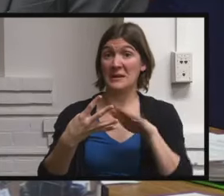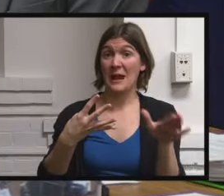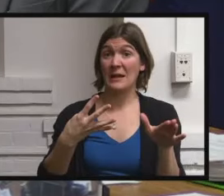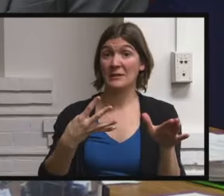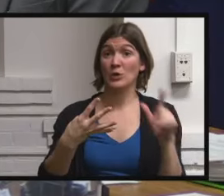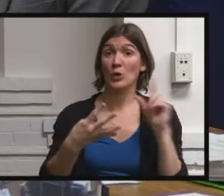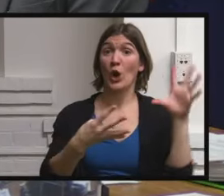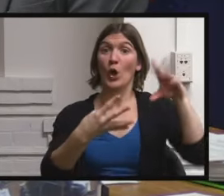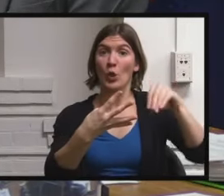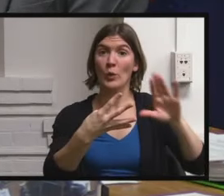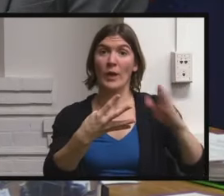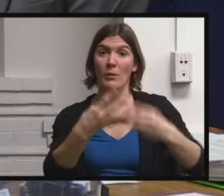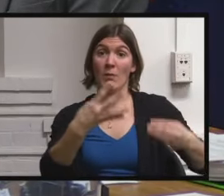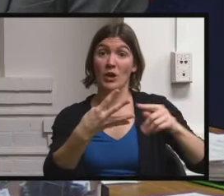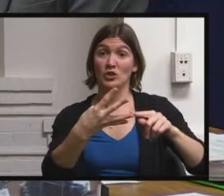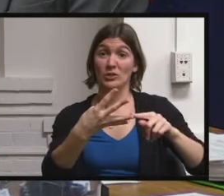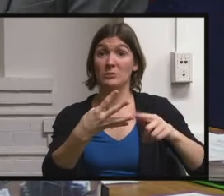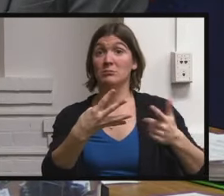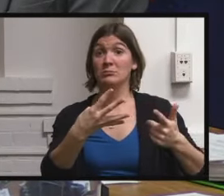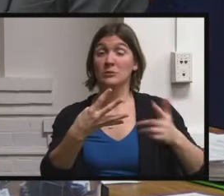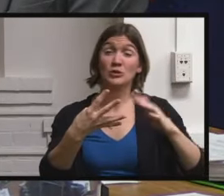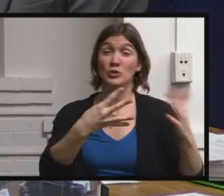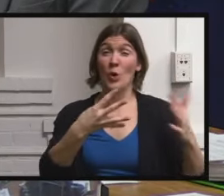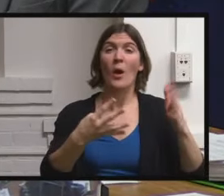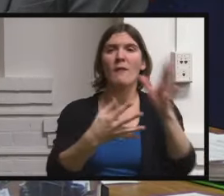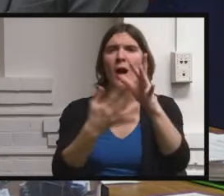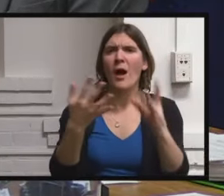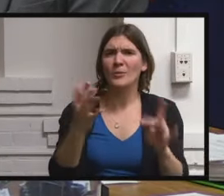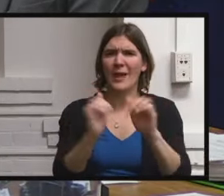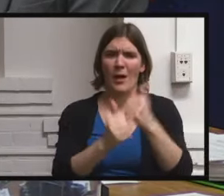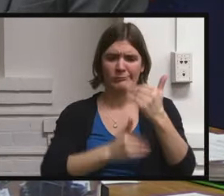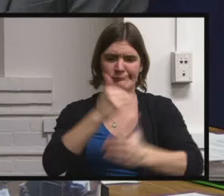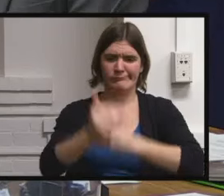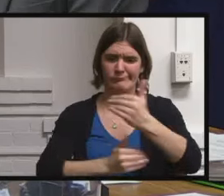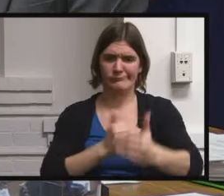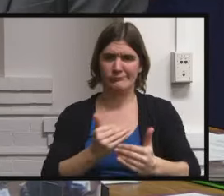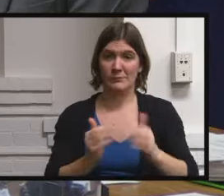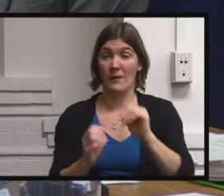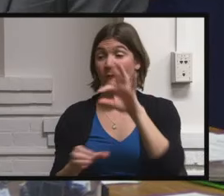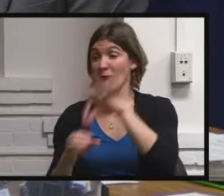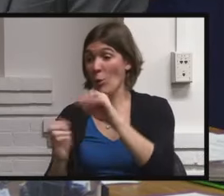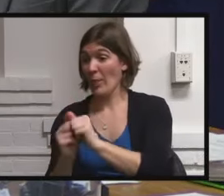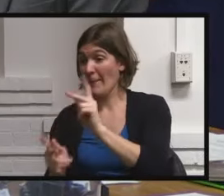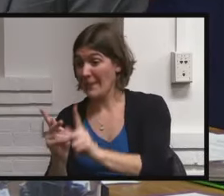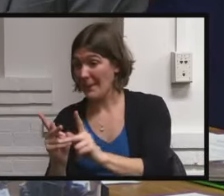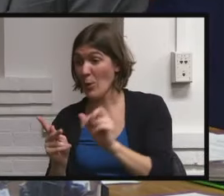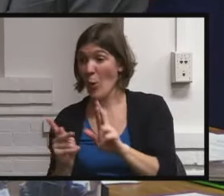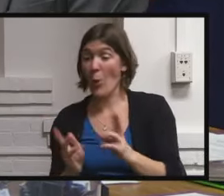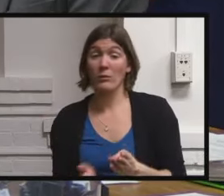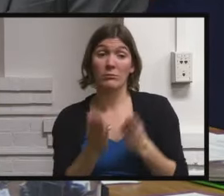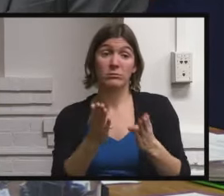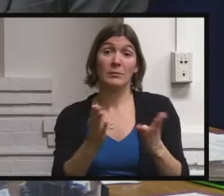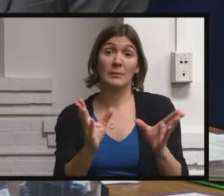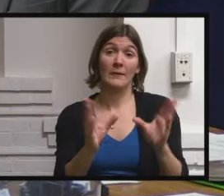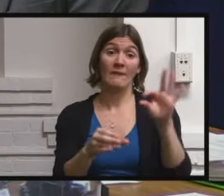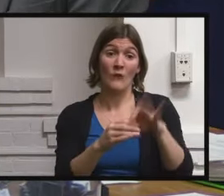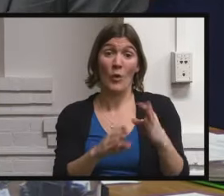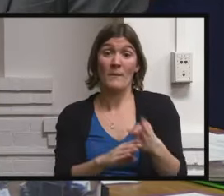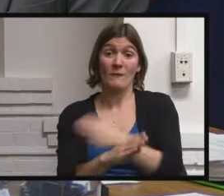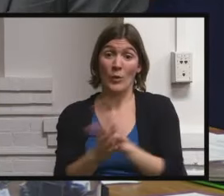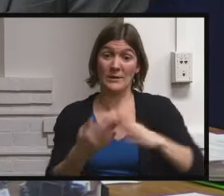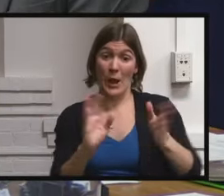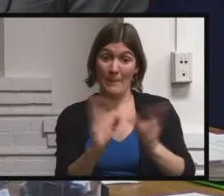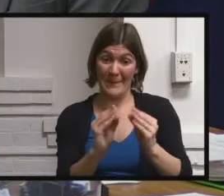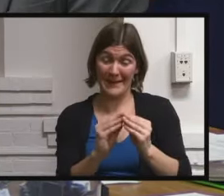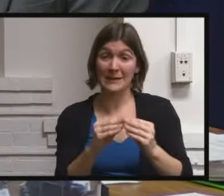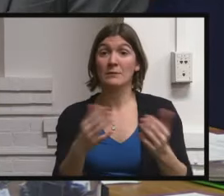able to incorporate that into the budget as a whole. So that's one potential path forward that I've been considering. We need